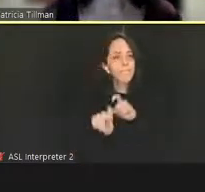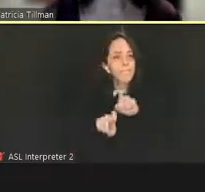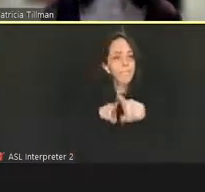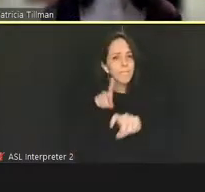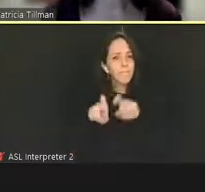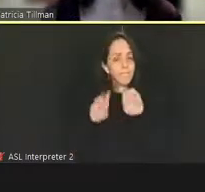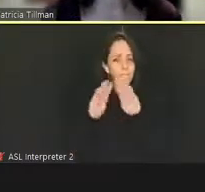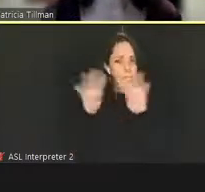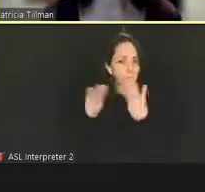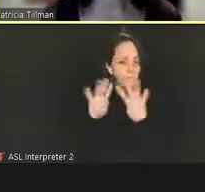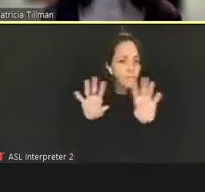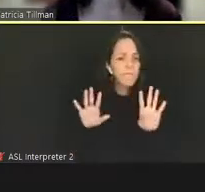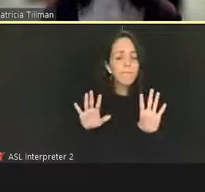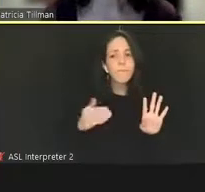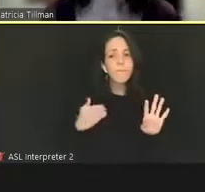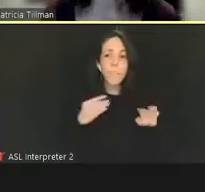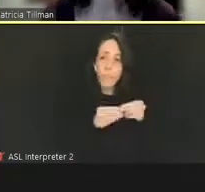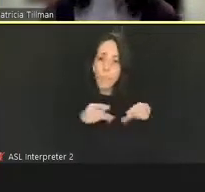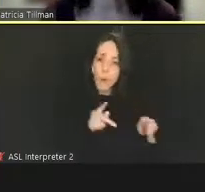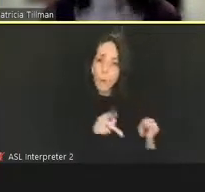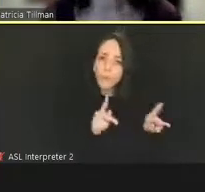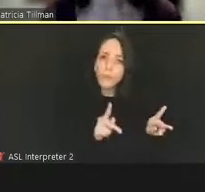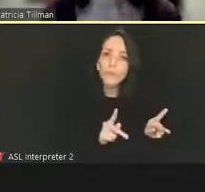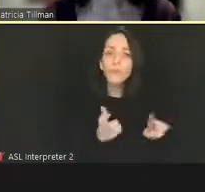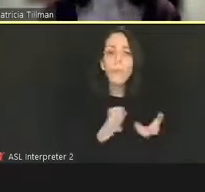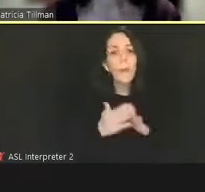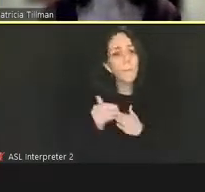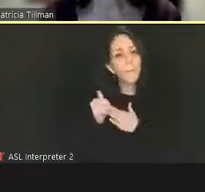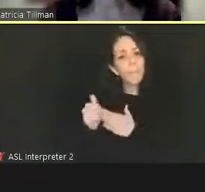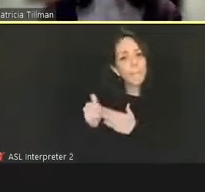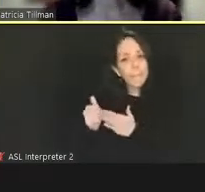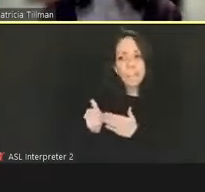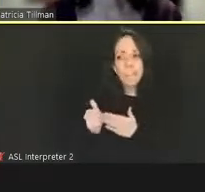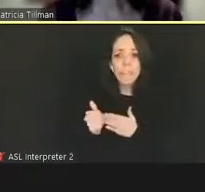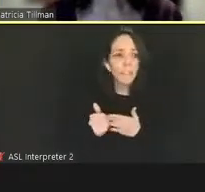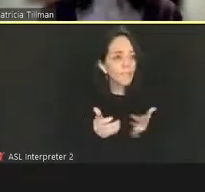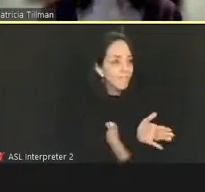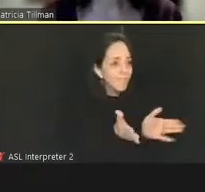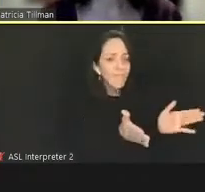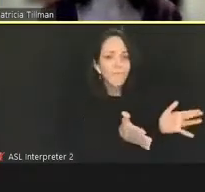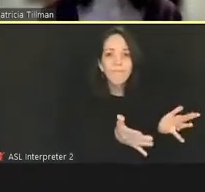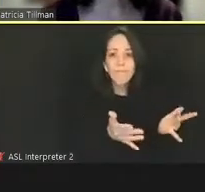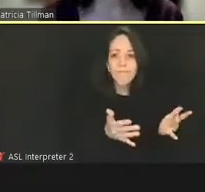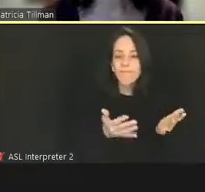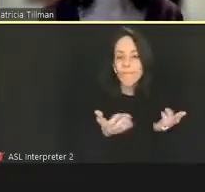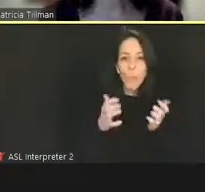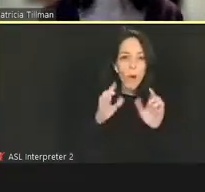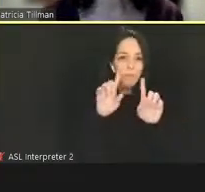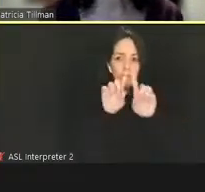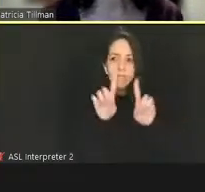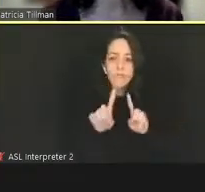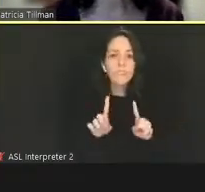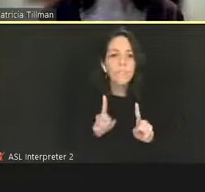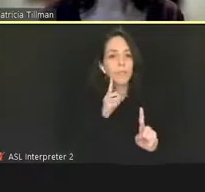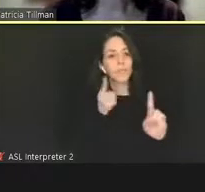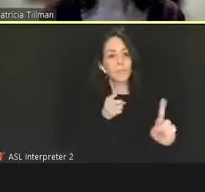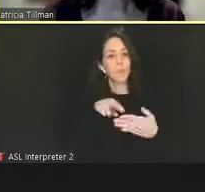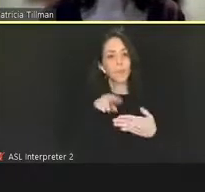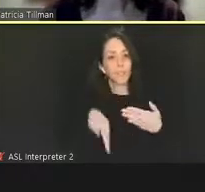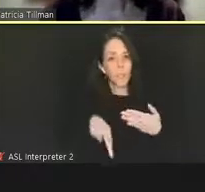more opportunities to lead and to shape process and outcomes.